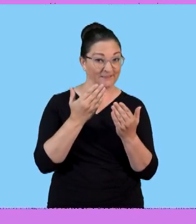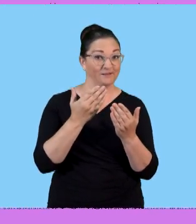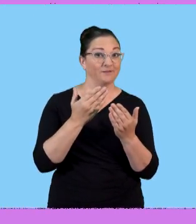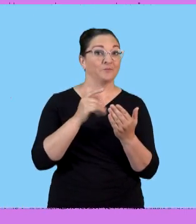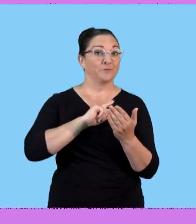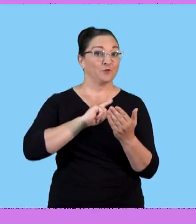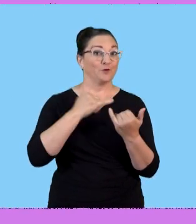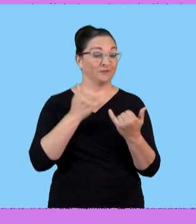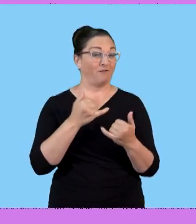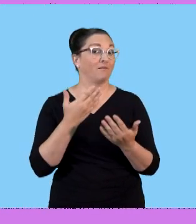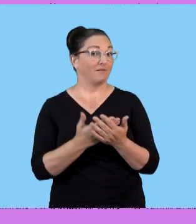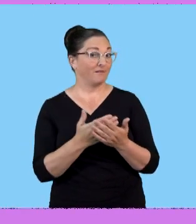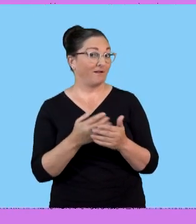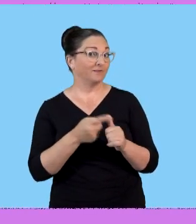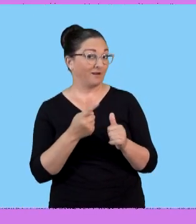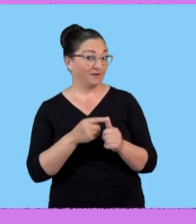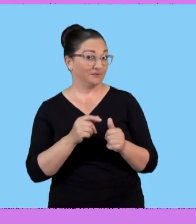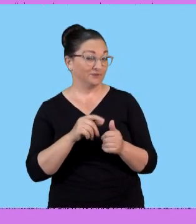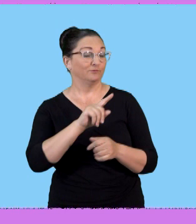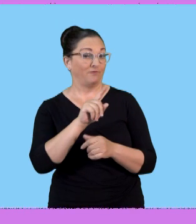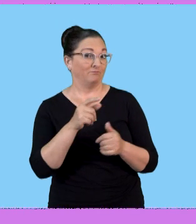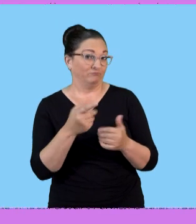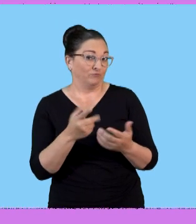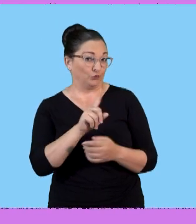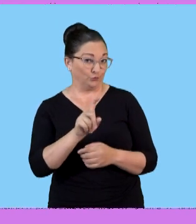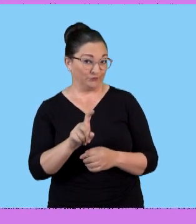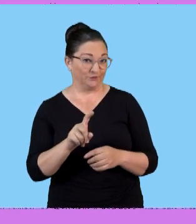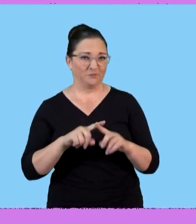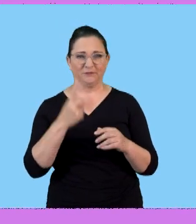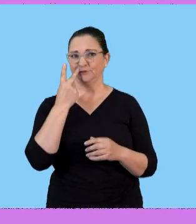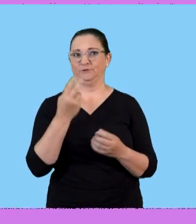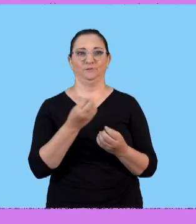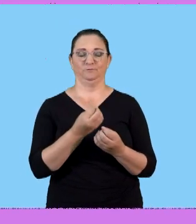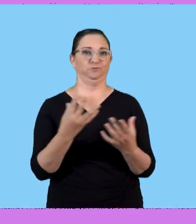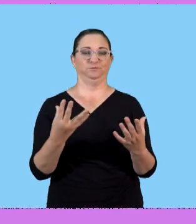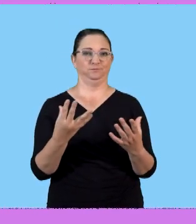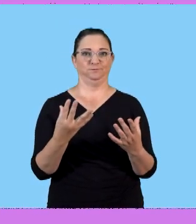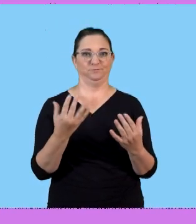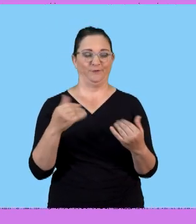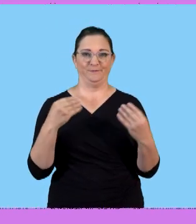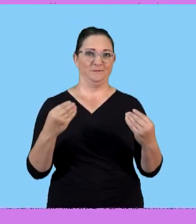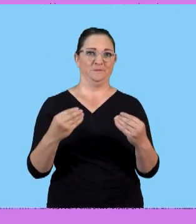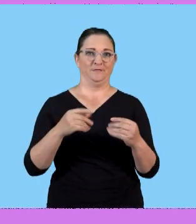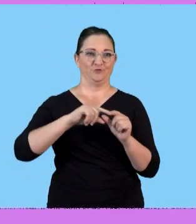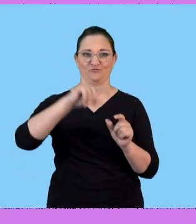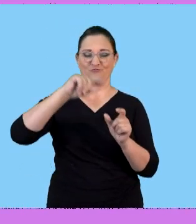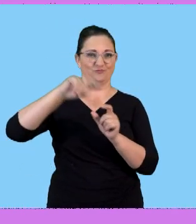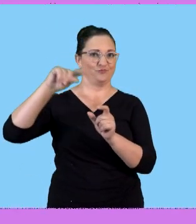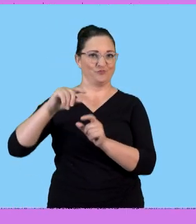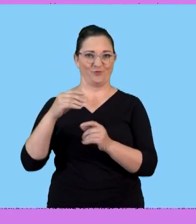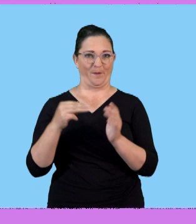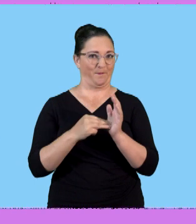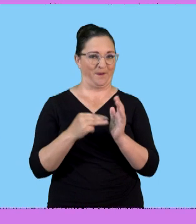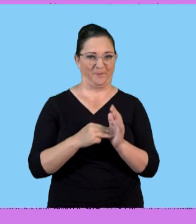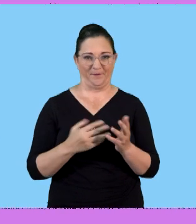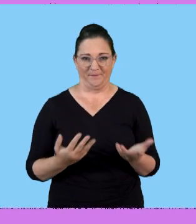for you to answer the questions to follow. Alright, so you can see a whole lot of things is happening on this strip route map. So we